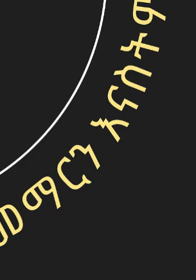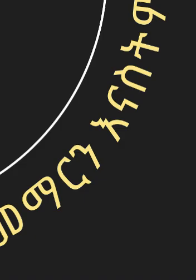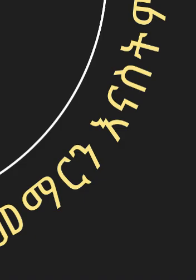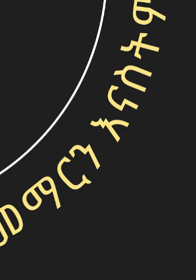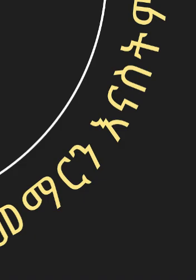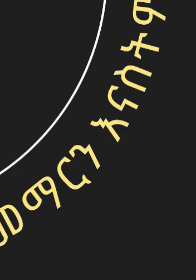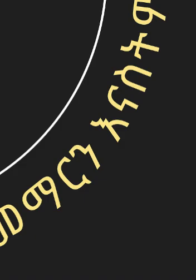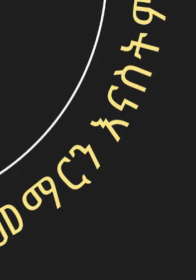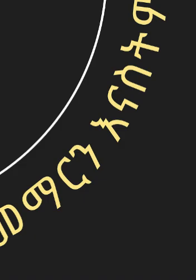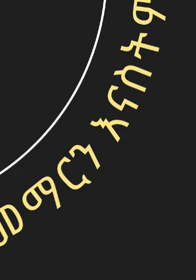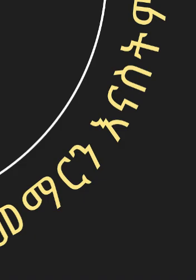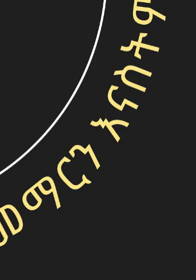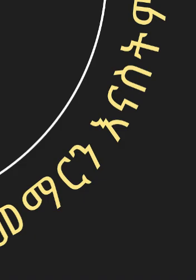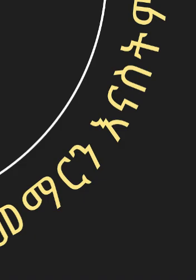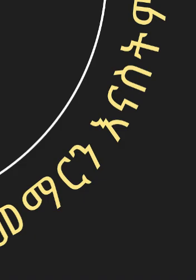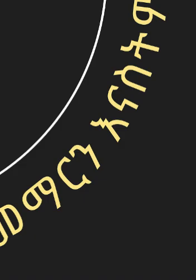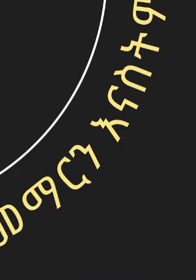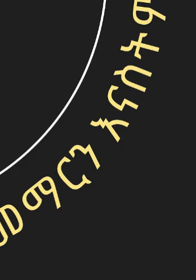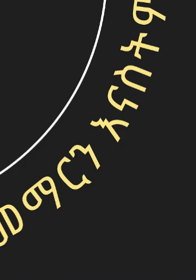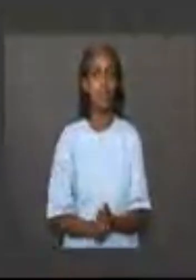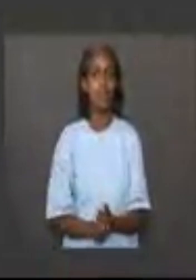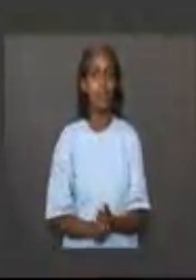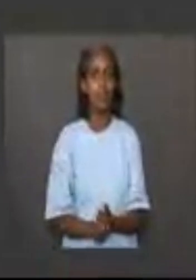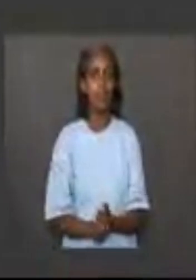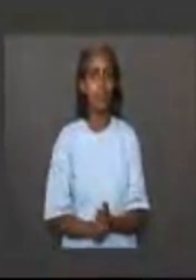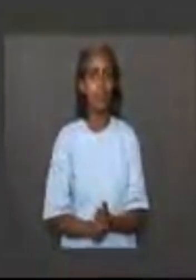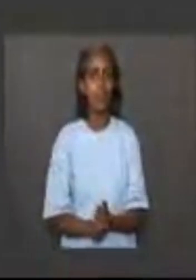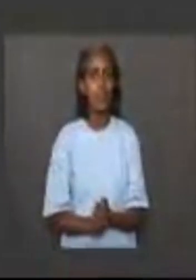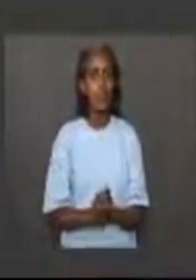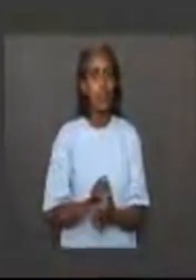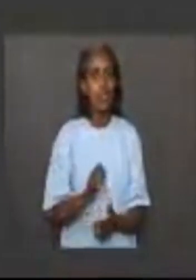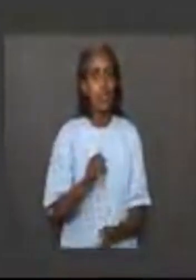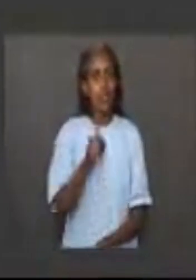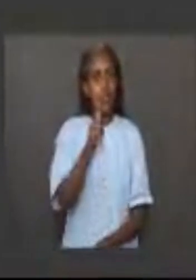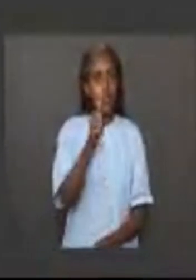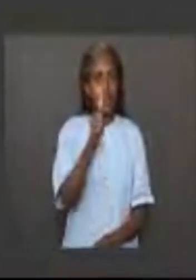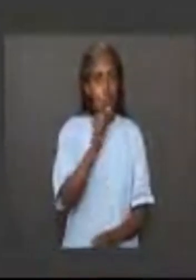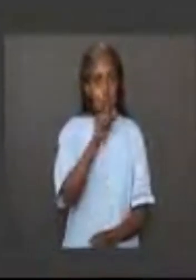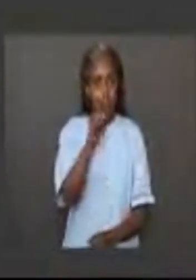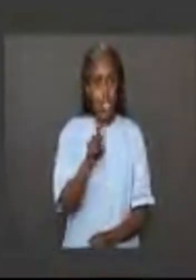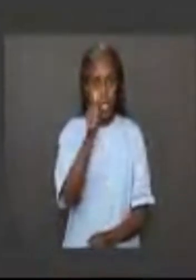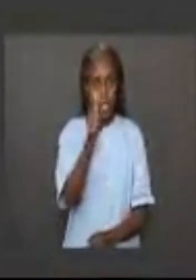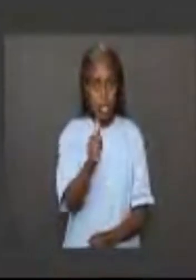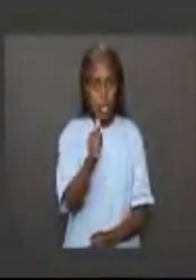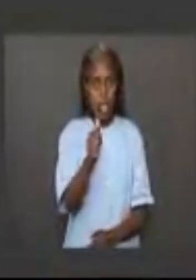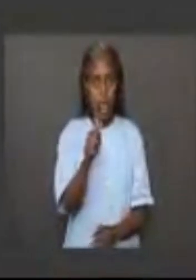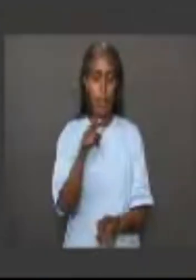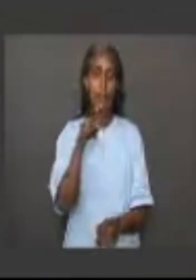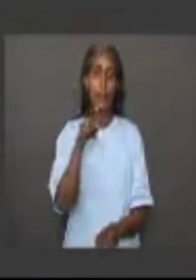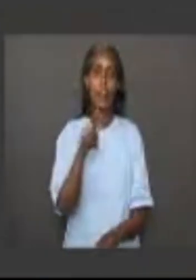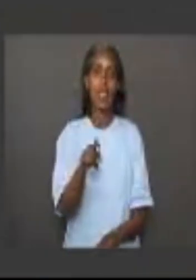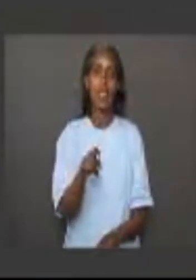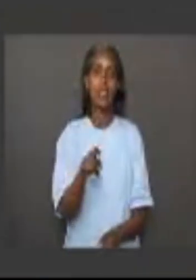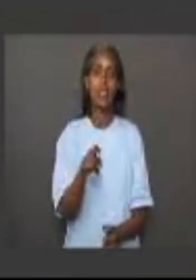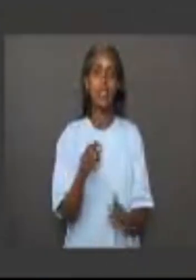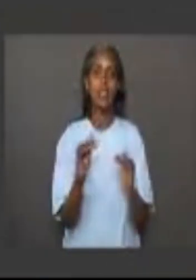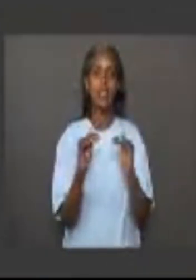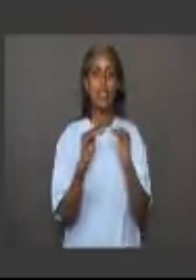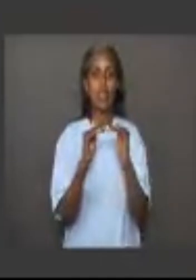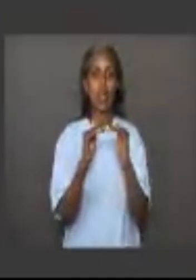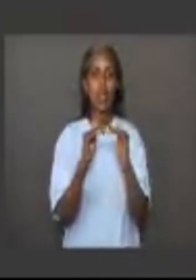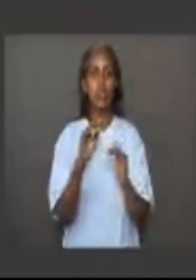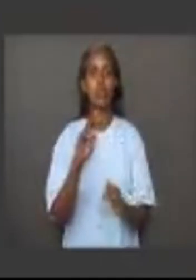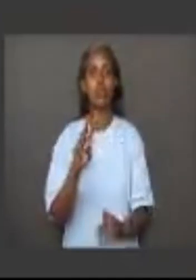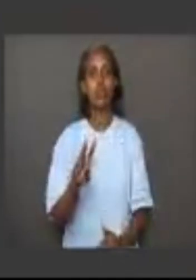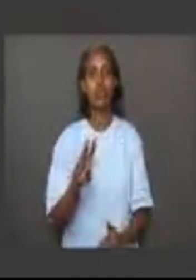value of x. For question A, x equals